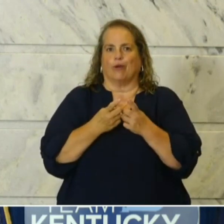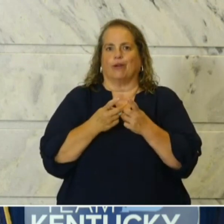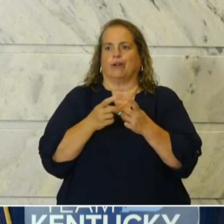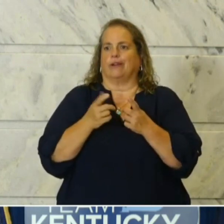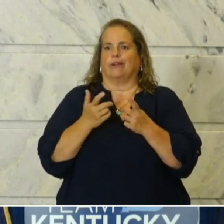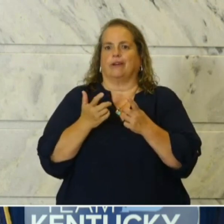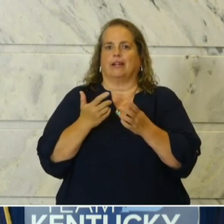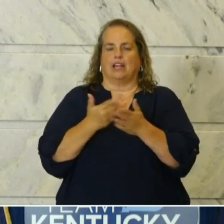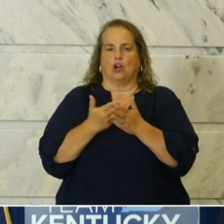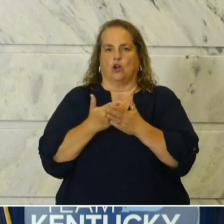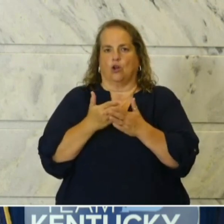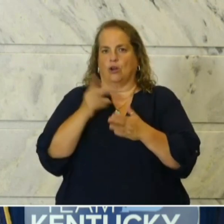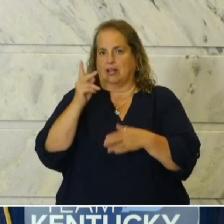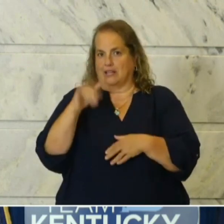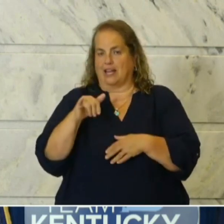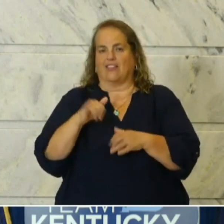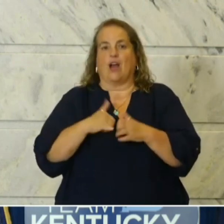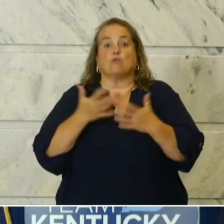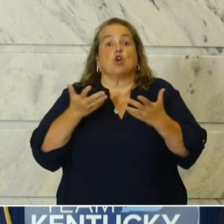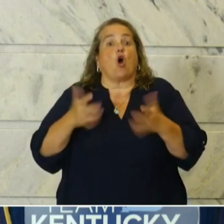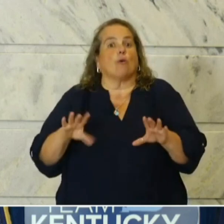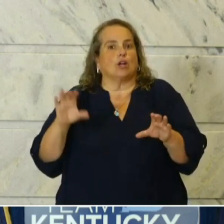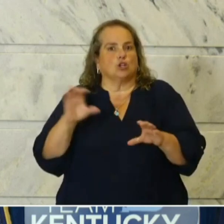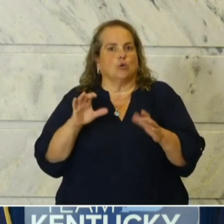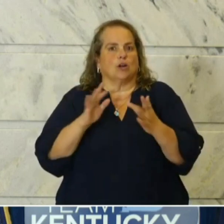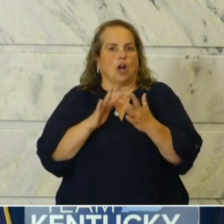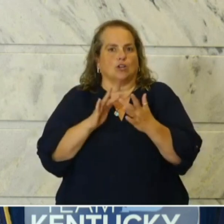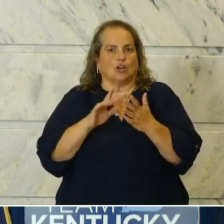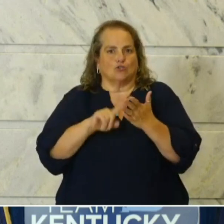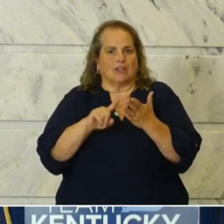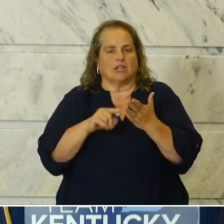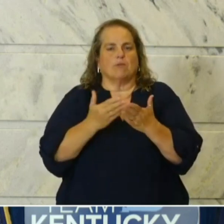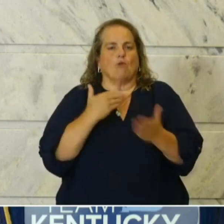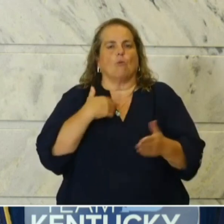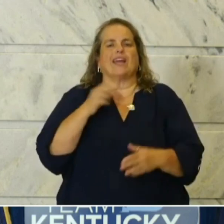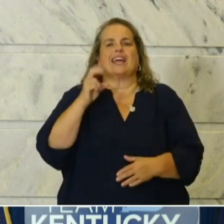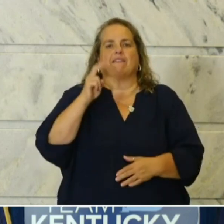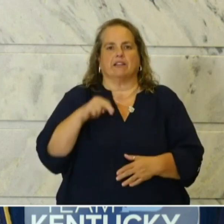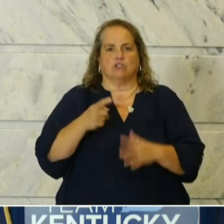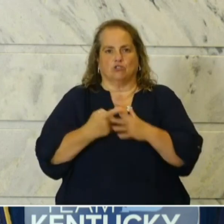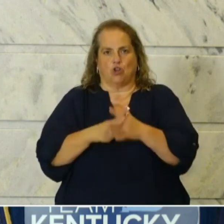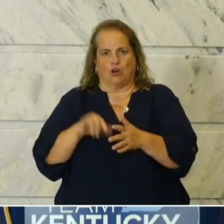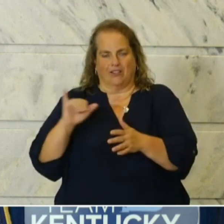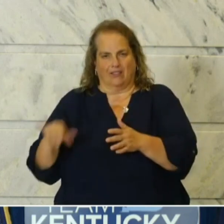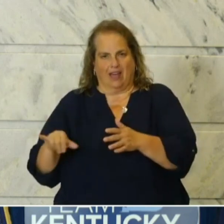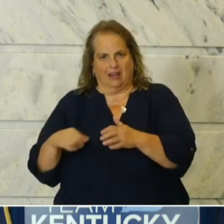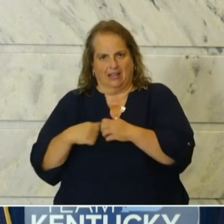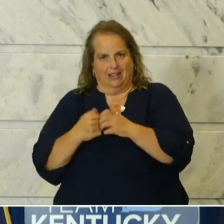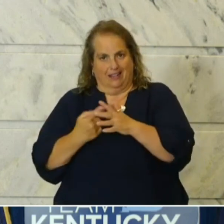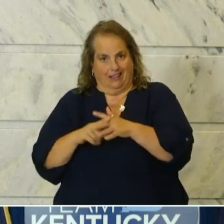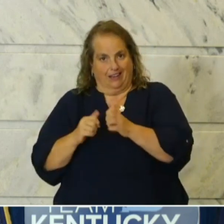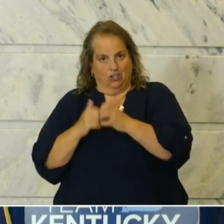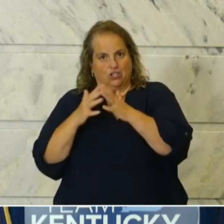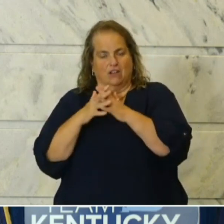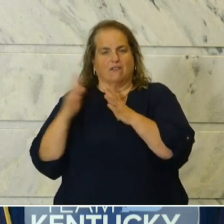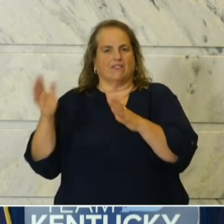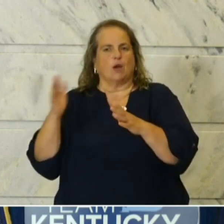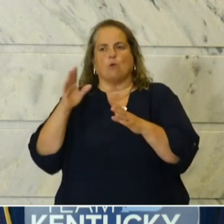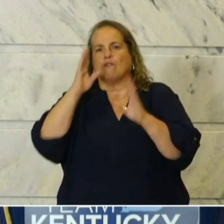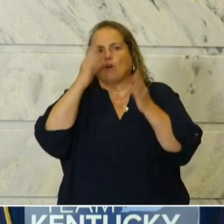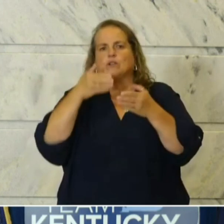Commonwealth that were already doing contact tracing before we ever started this initiative. They were focused on things like HIV